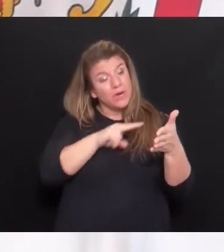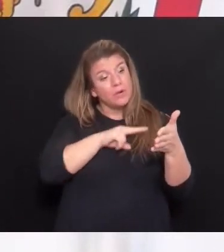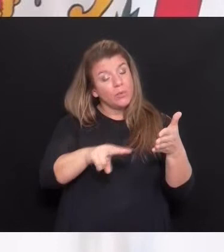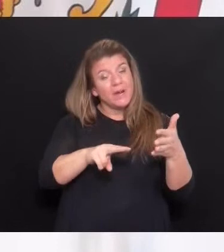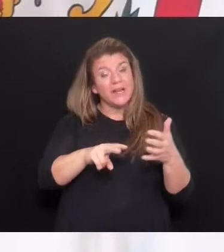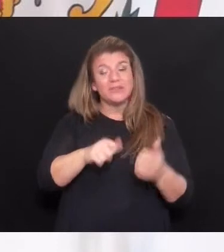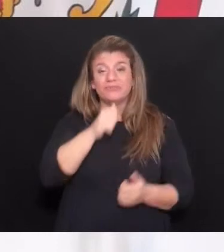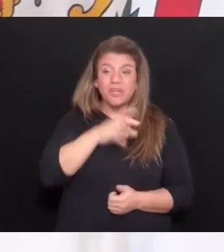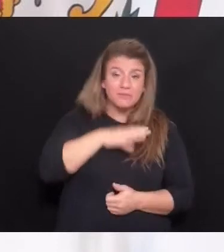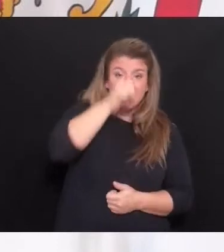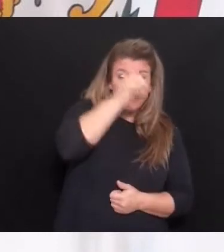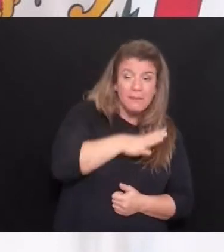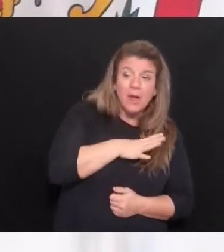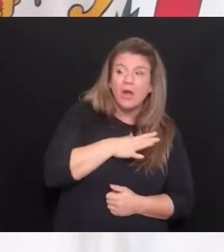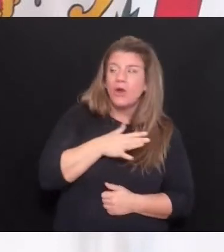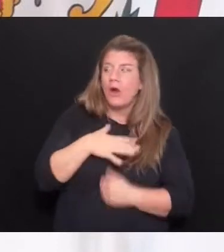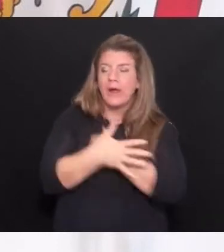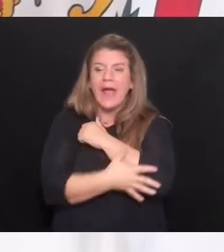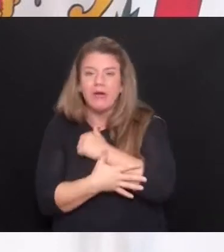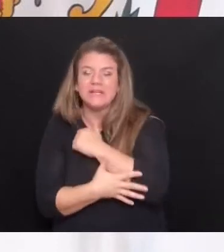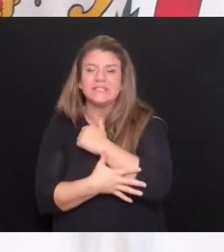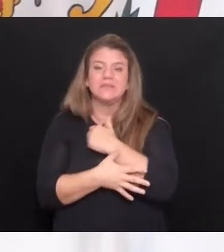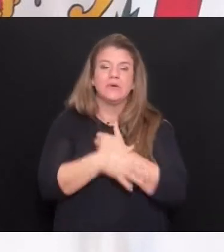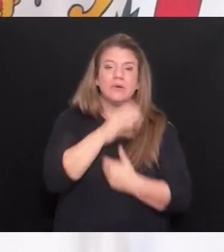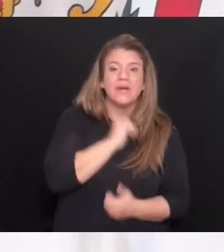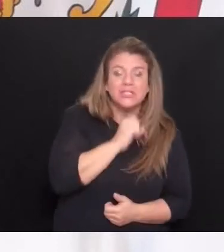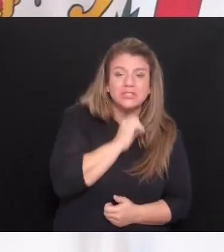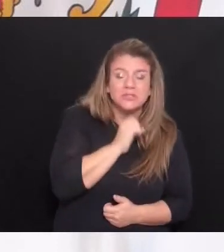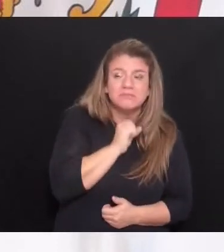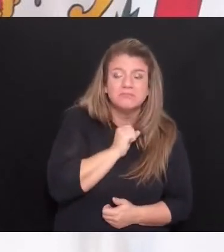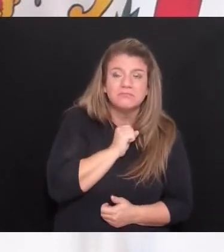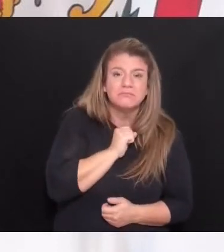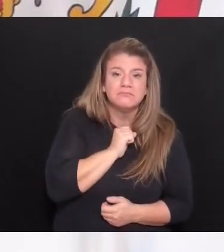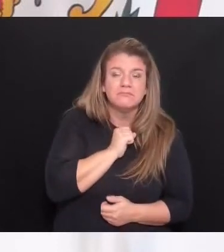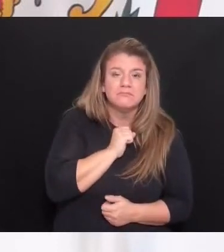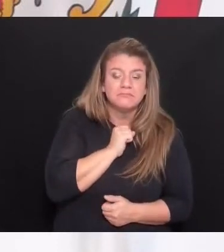genders or counties or ages,